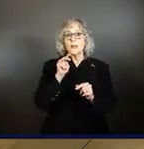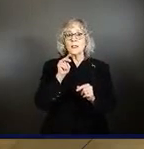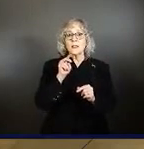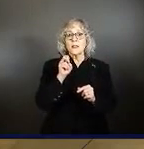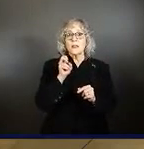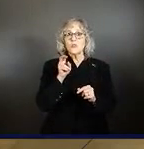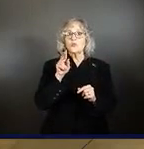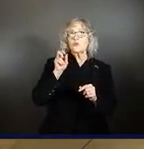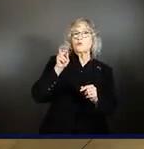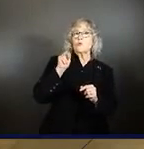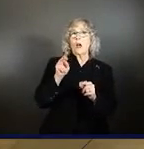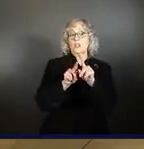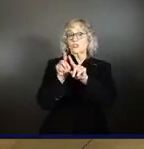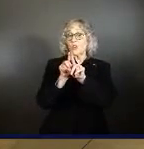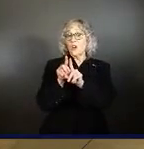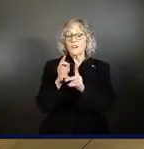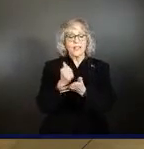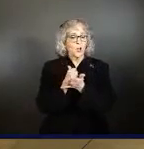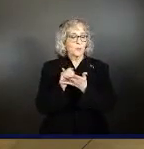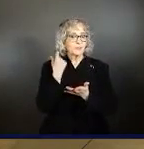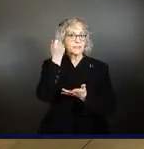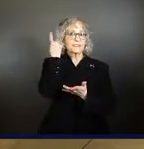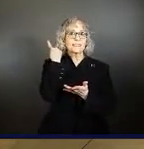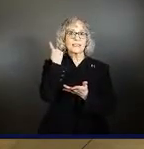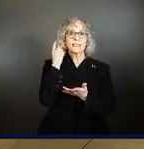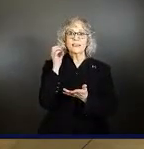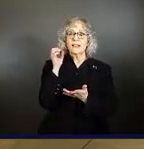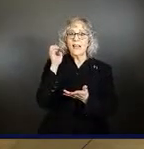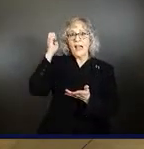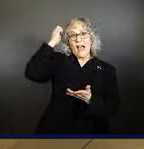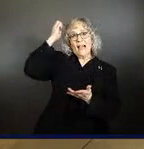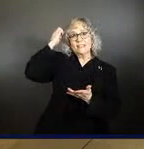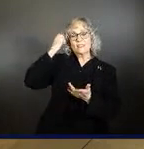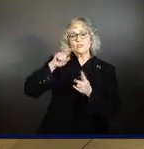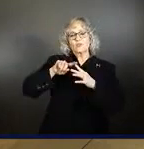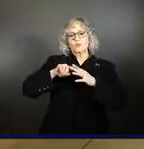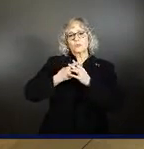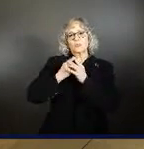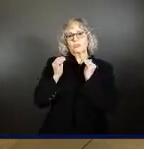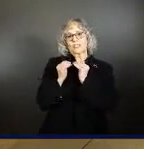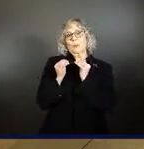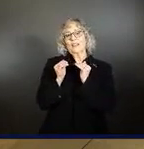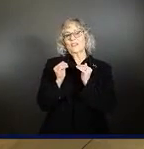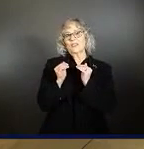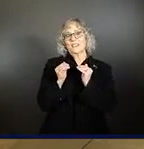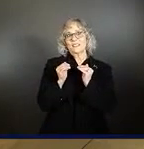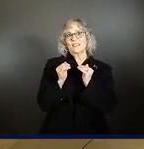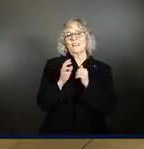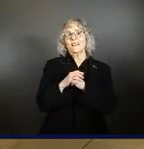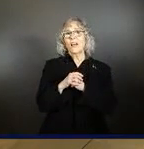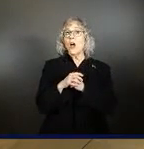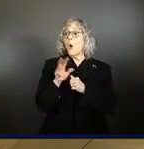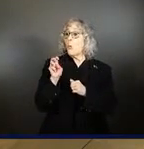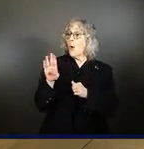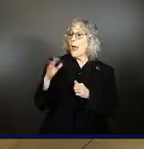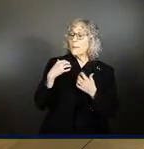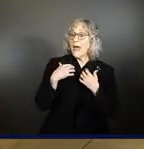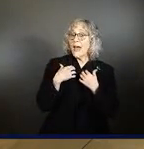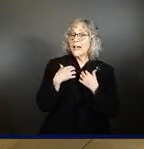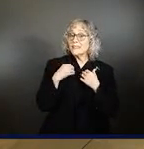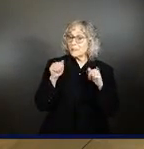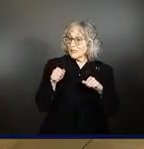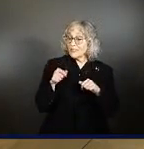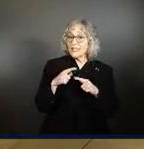us understand Einstein's original equations. Webb has the ability for when a